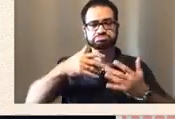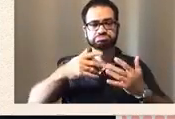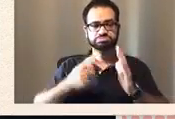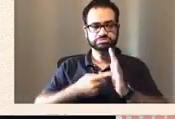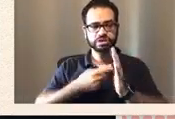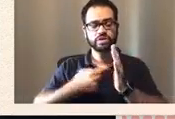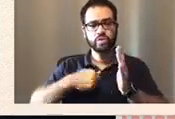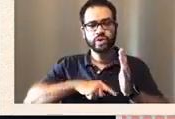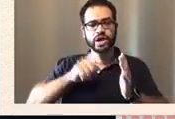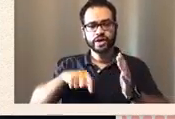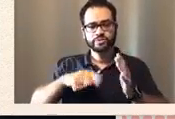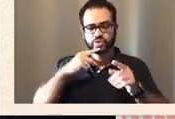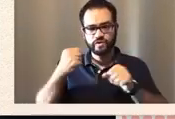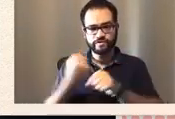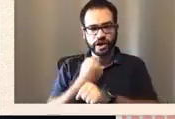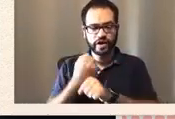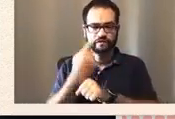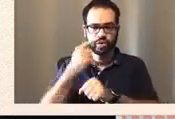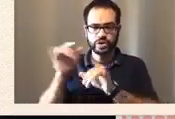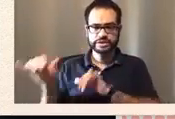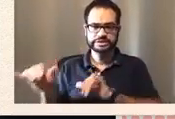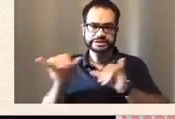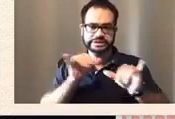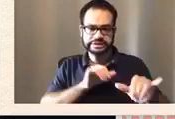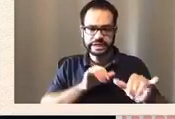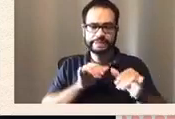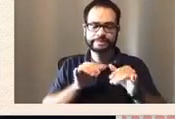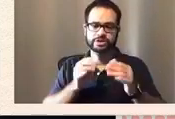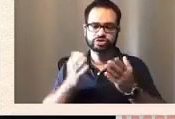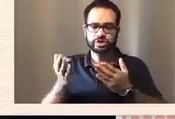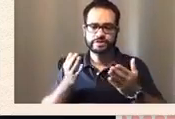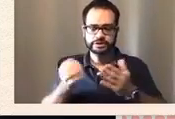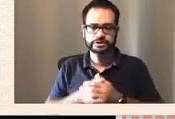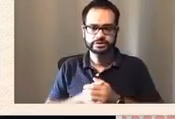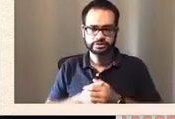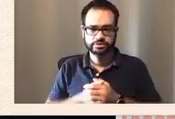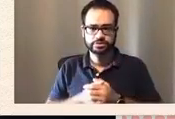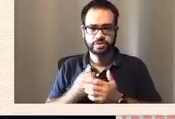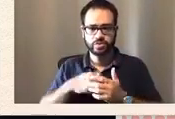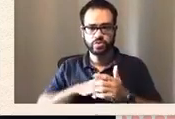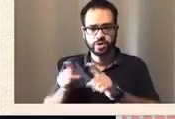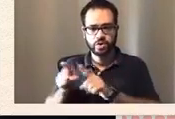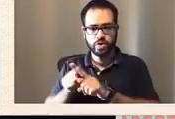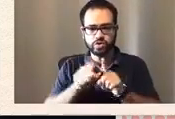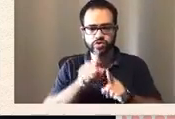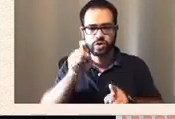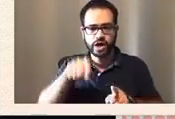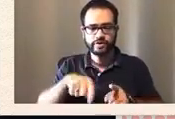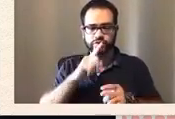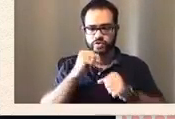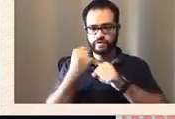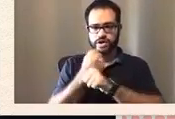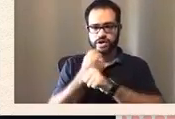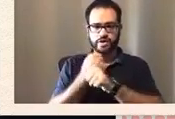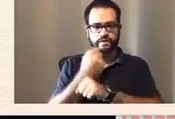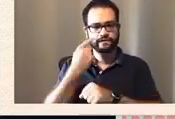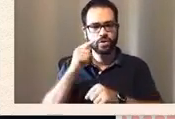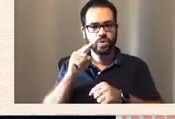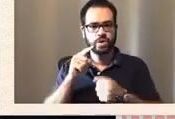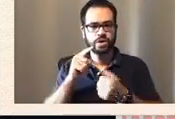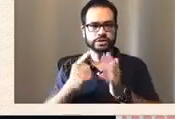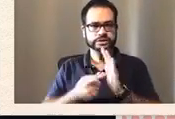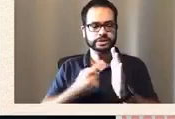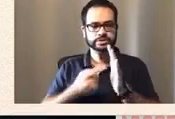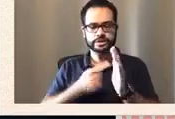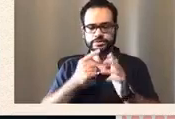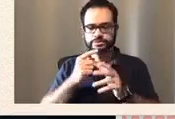same services throughout our life. We also have to fight for sometimes the same type of awareness